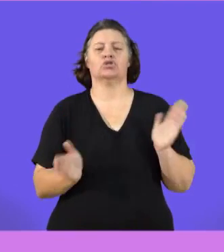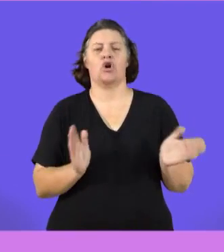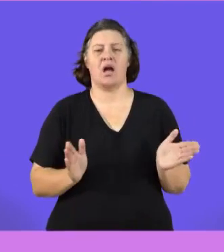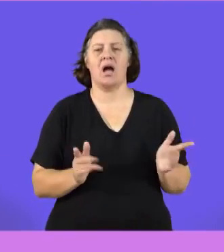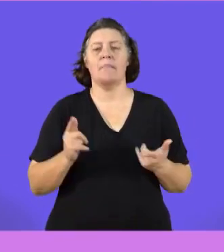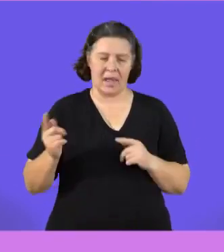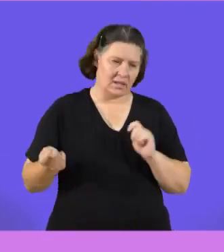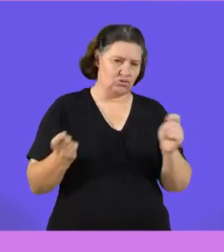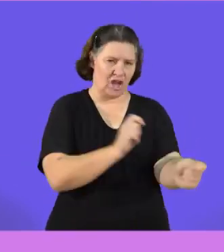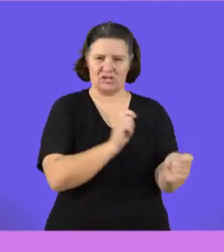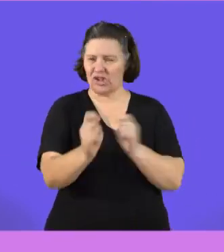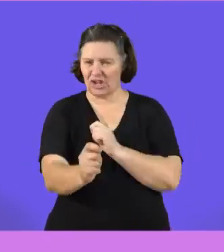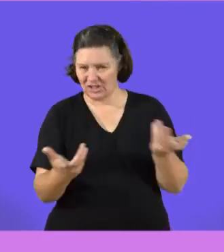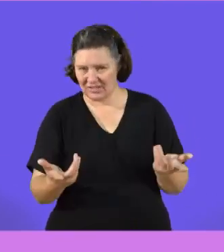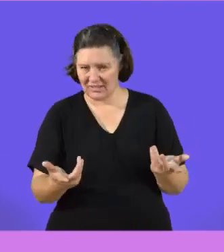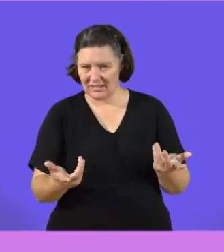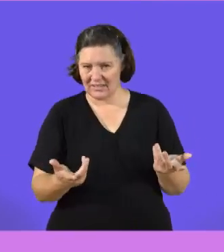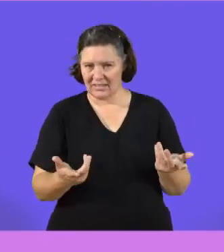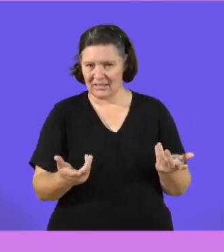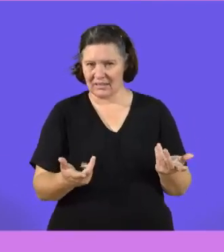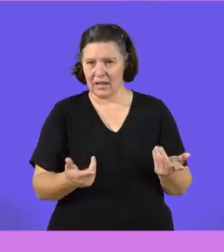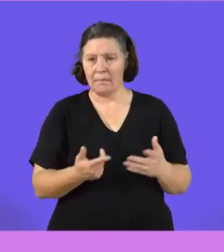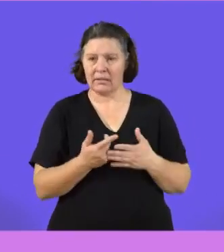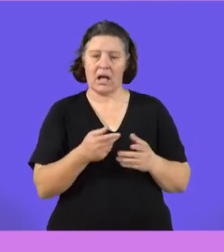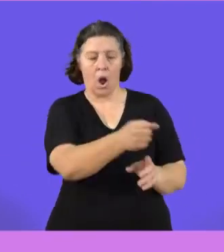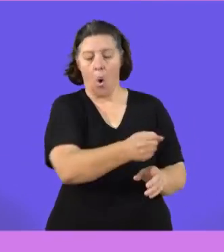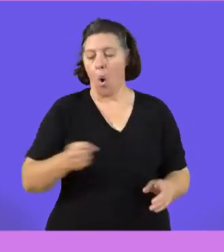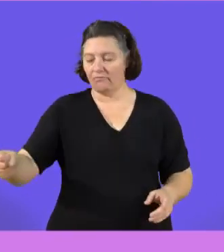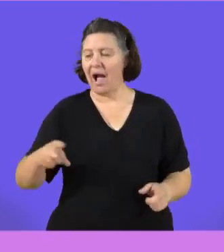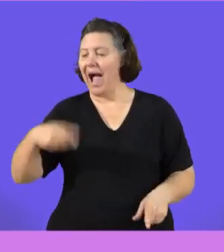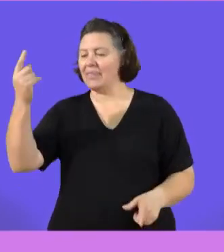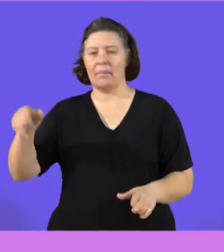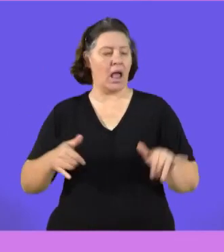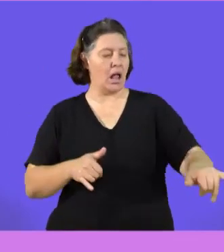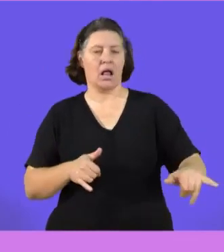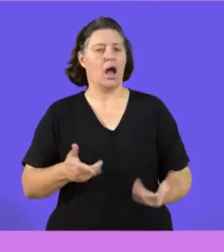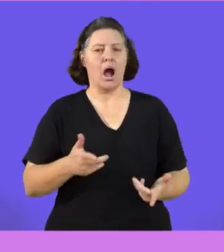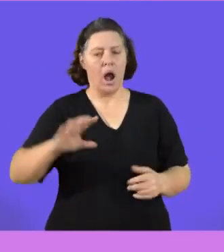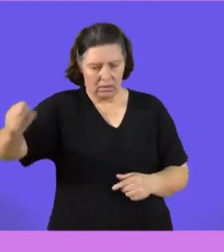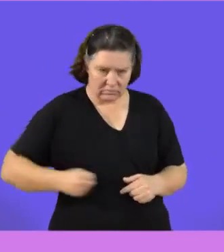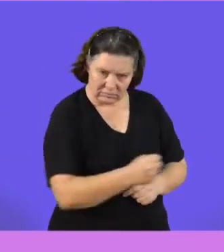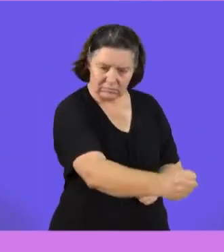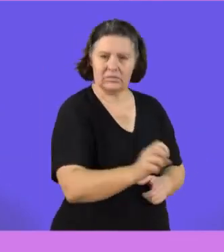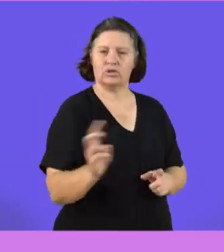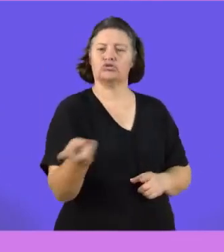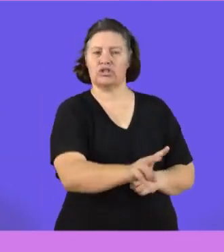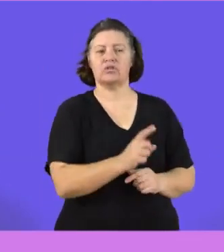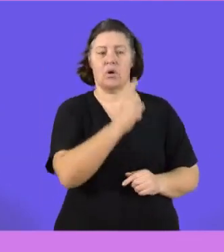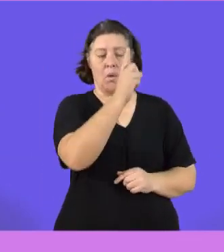We substitute. We take off a player, but we don't leave that space open. We put in another player. So therefore, I'm going to say